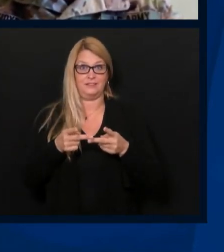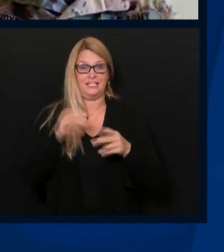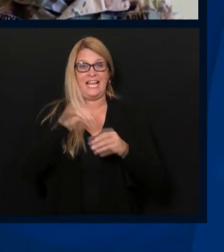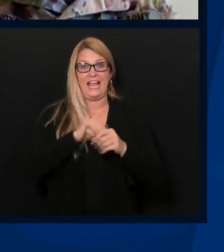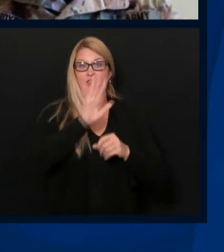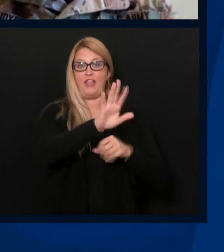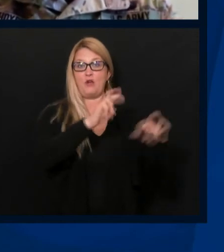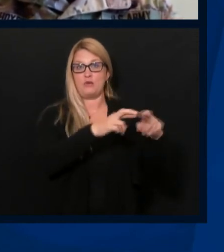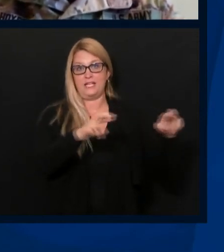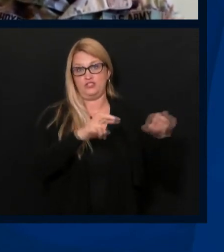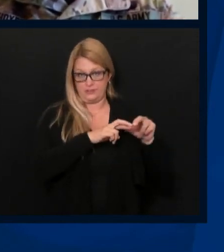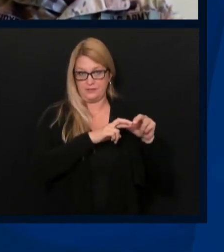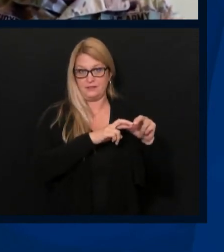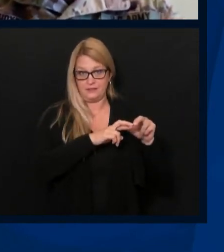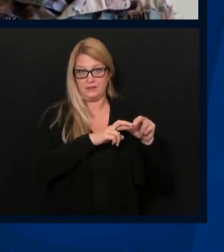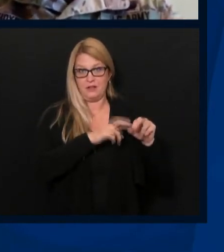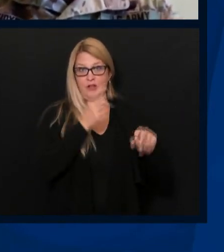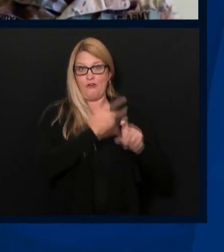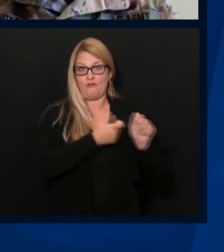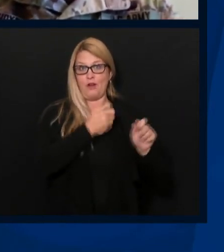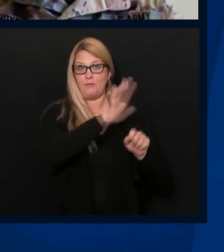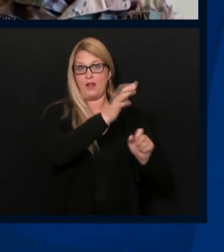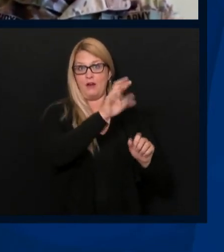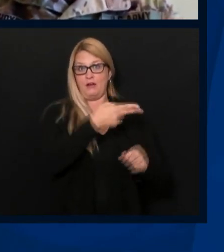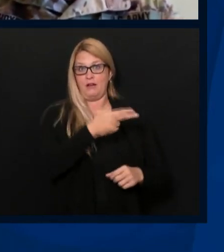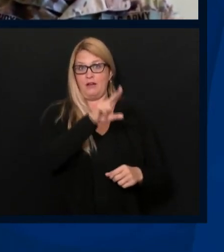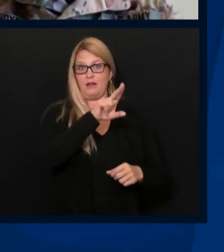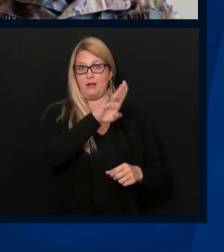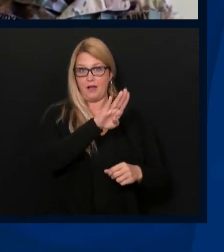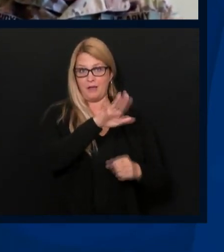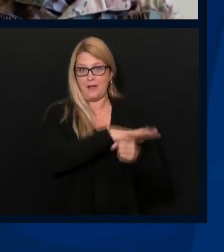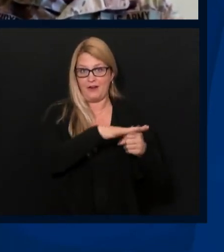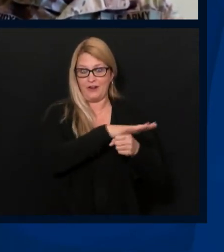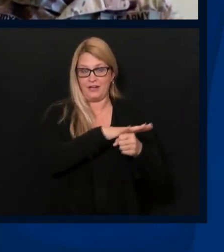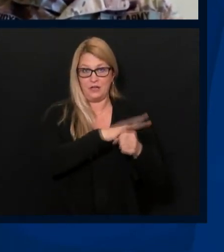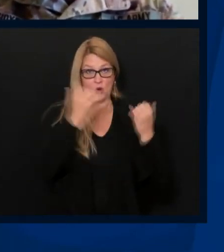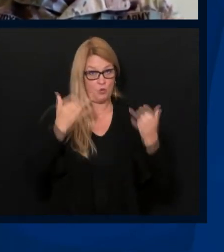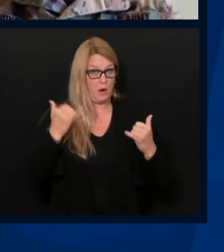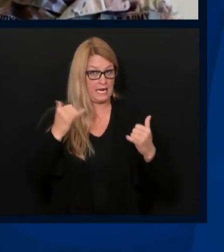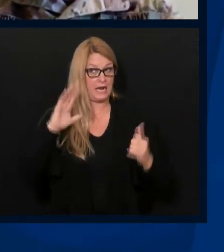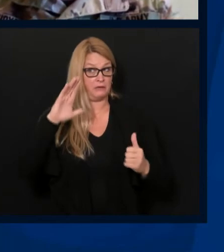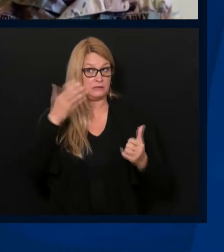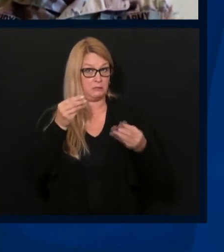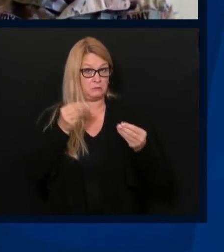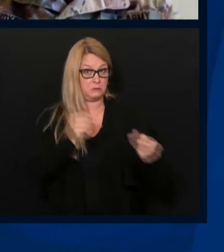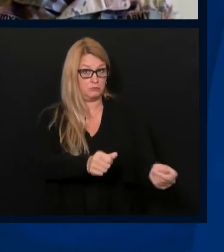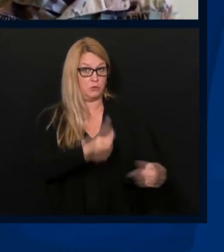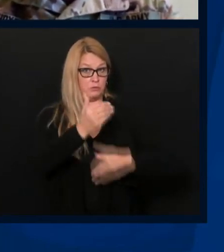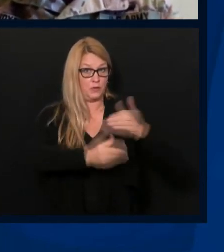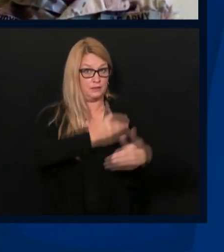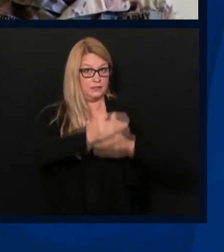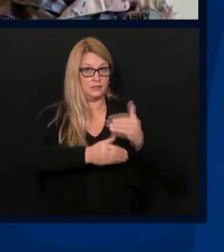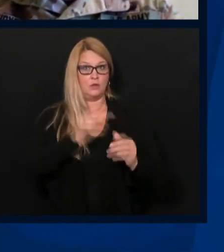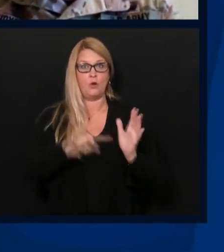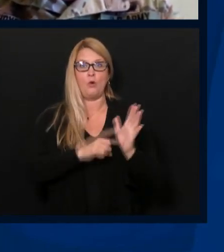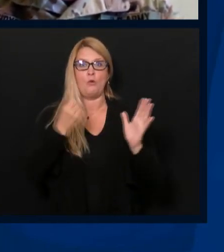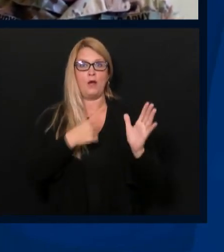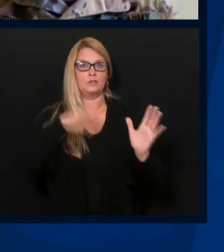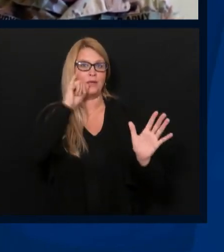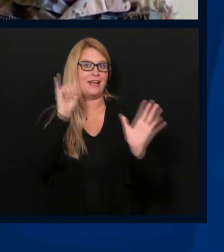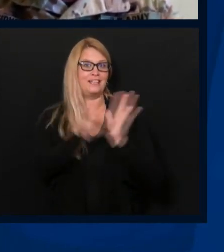of the hub. At this time, things continue to move along smoothly. Once we have identified where the